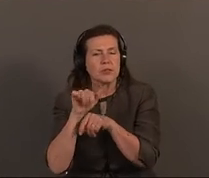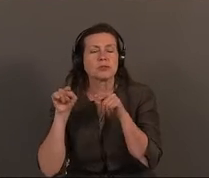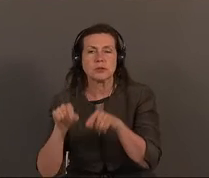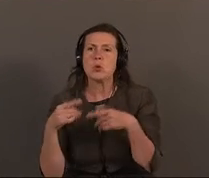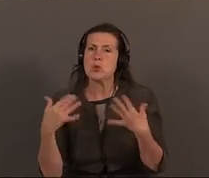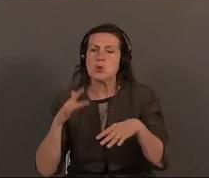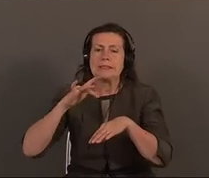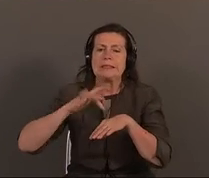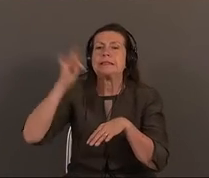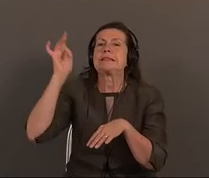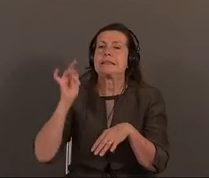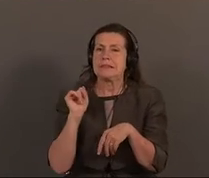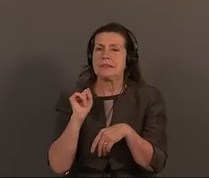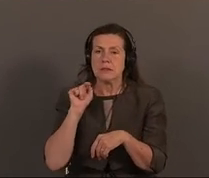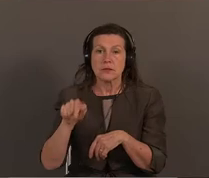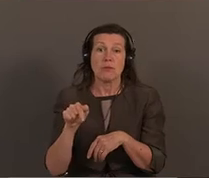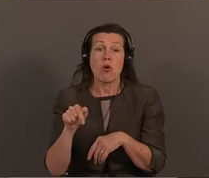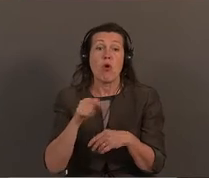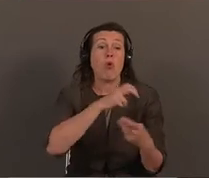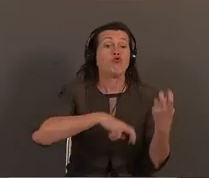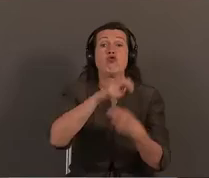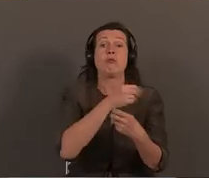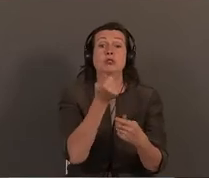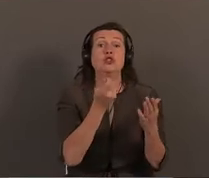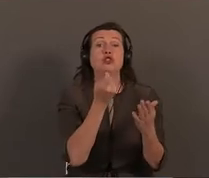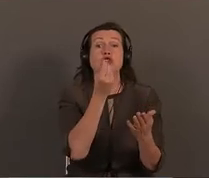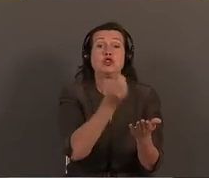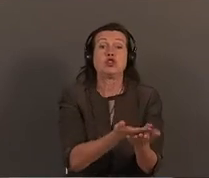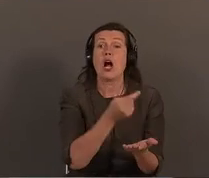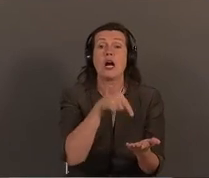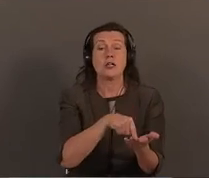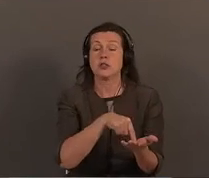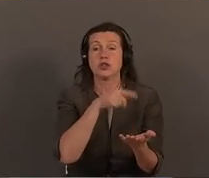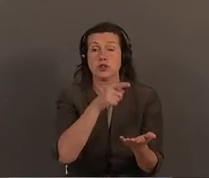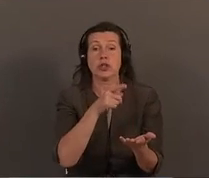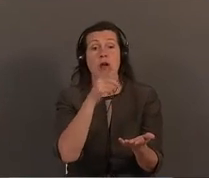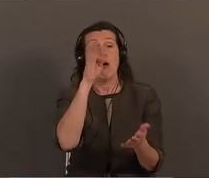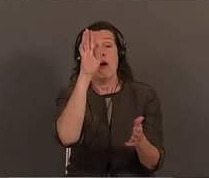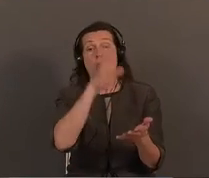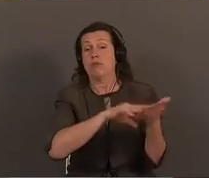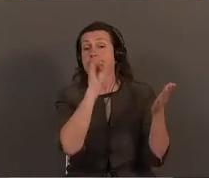I don't think the fact that roaming charges have been abolished as from today,